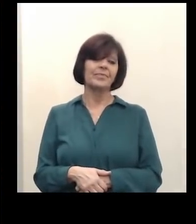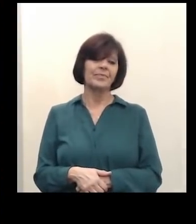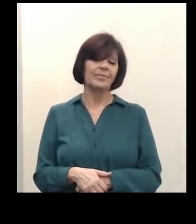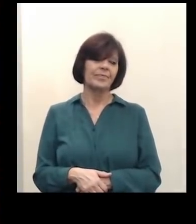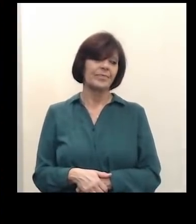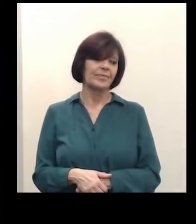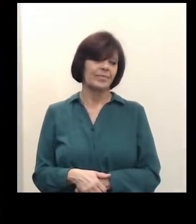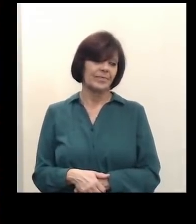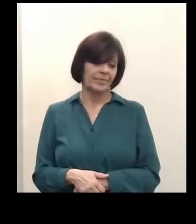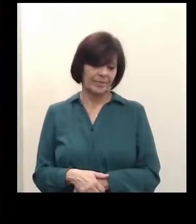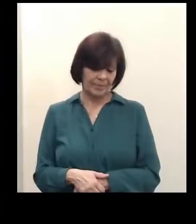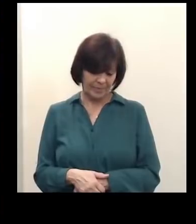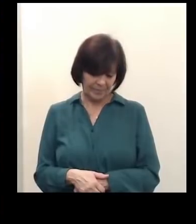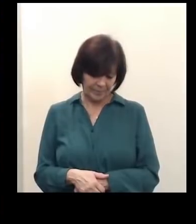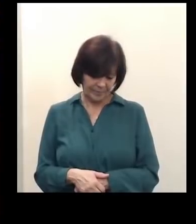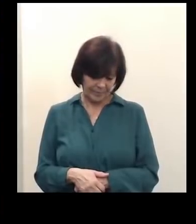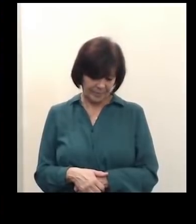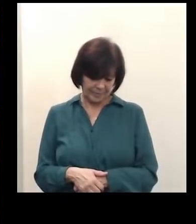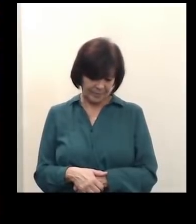News.